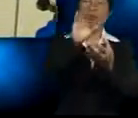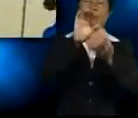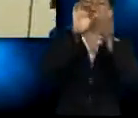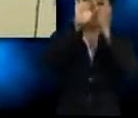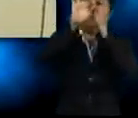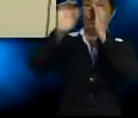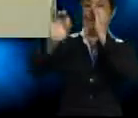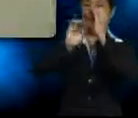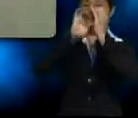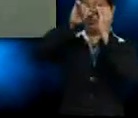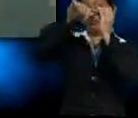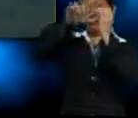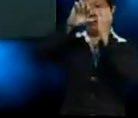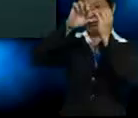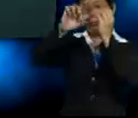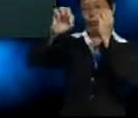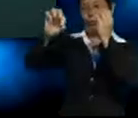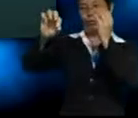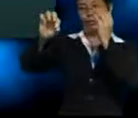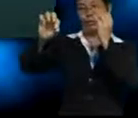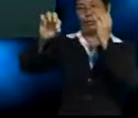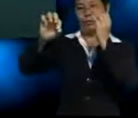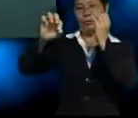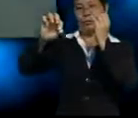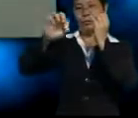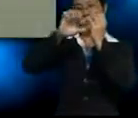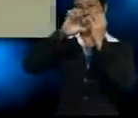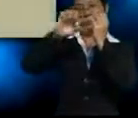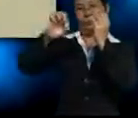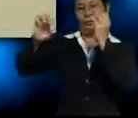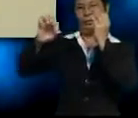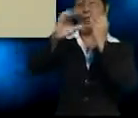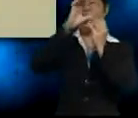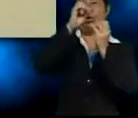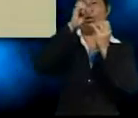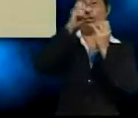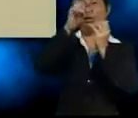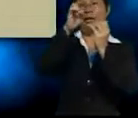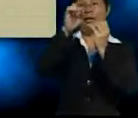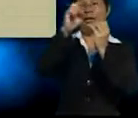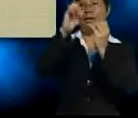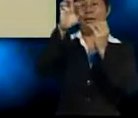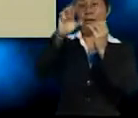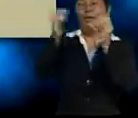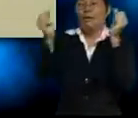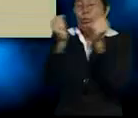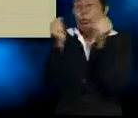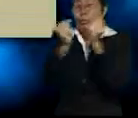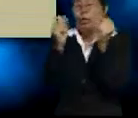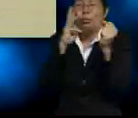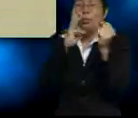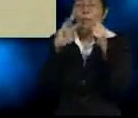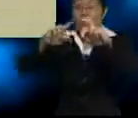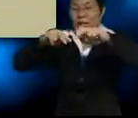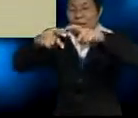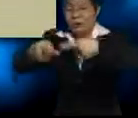tube and into Liebig condenser. The Liebig condenser will cool down the water vapor and